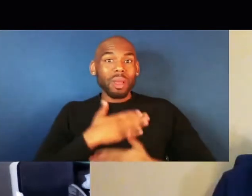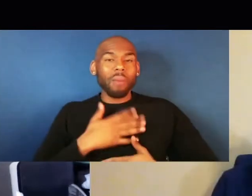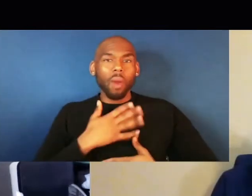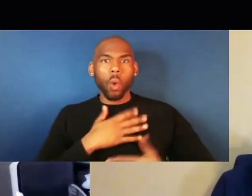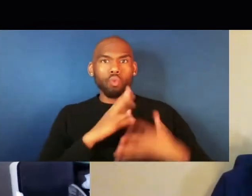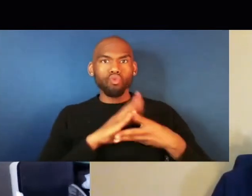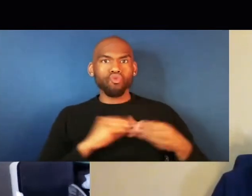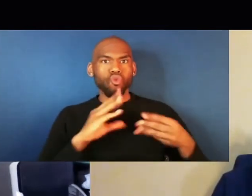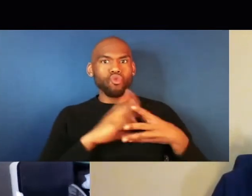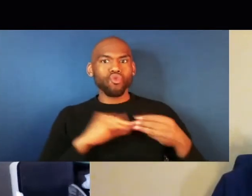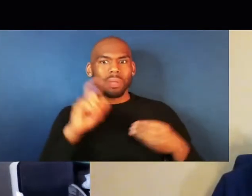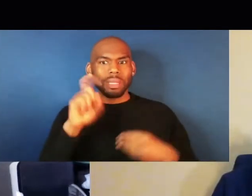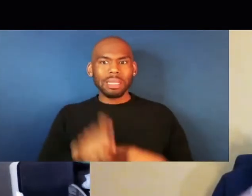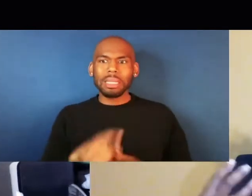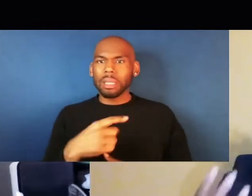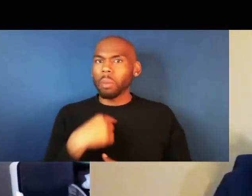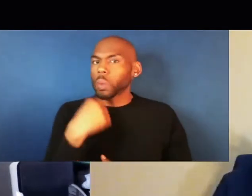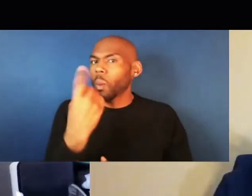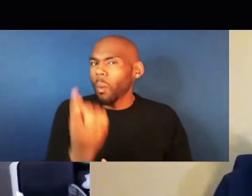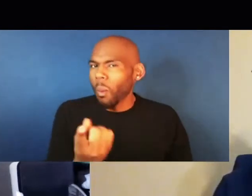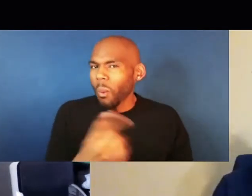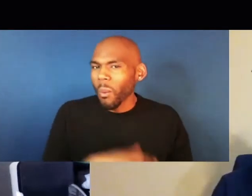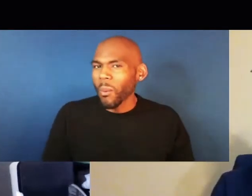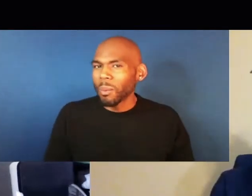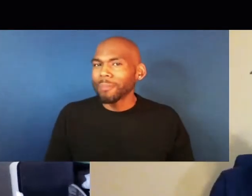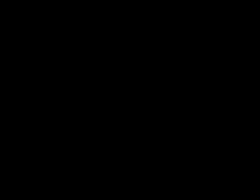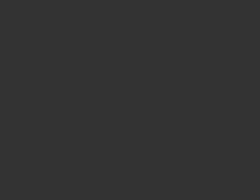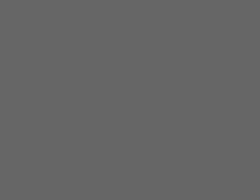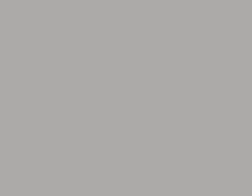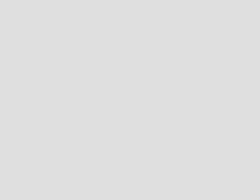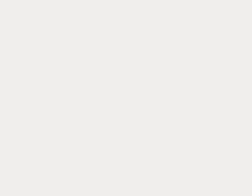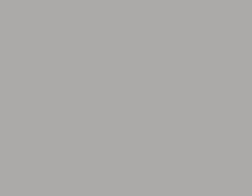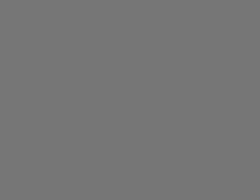our stories need to be told authentically.